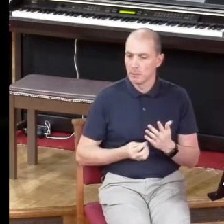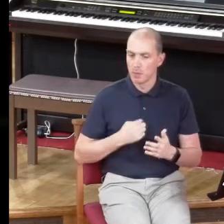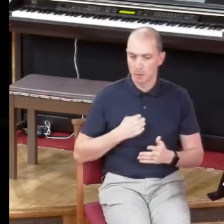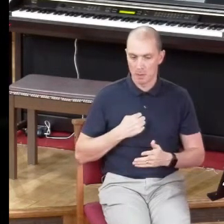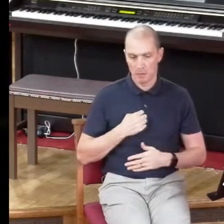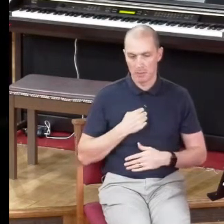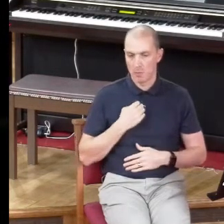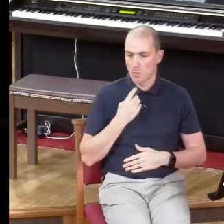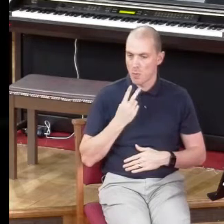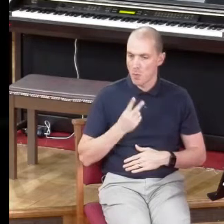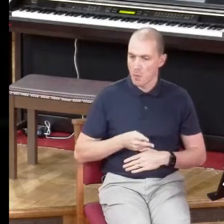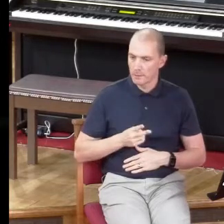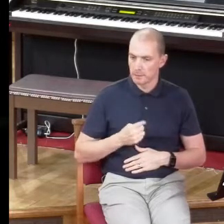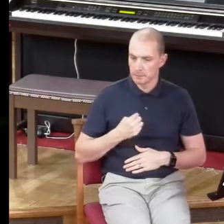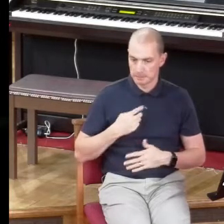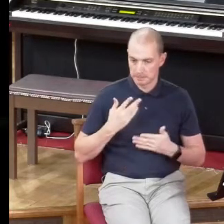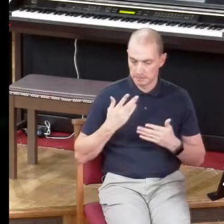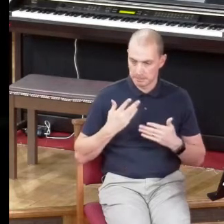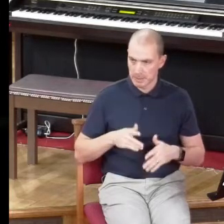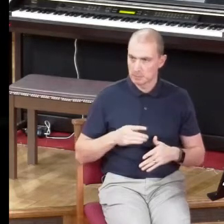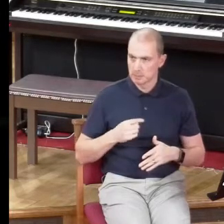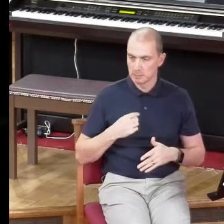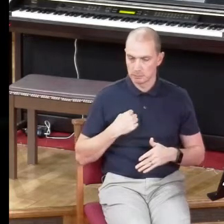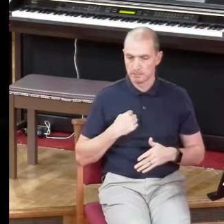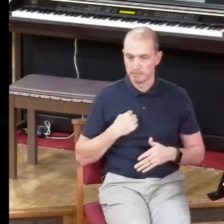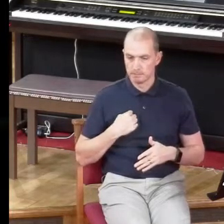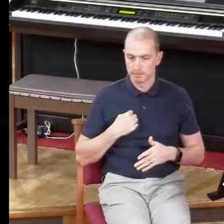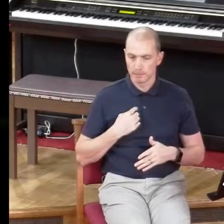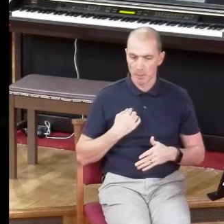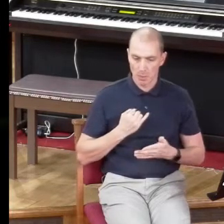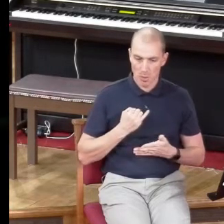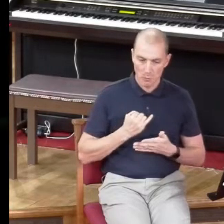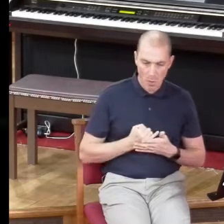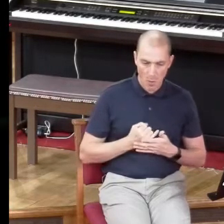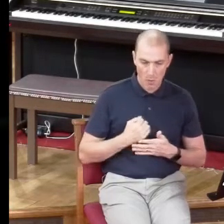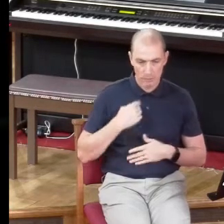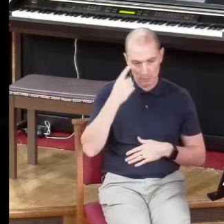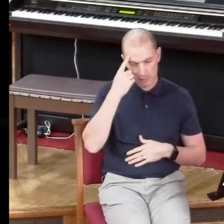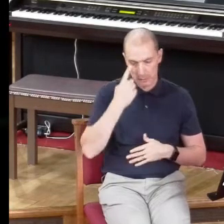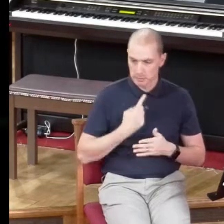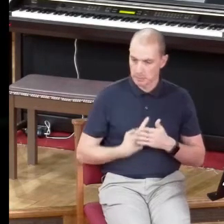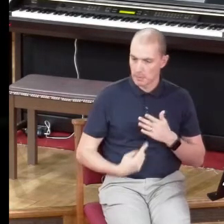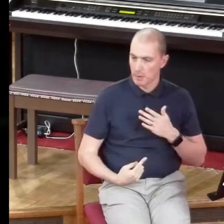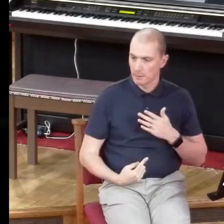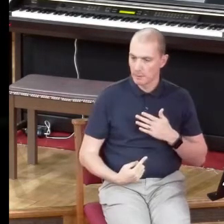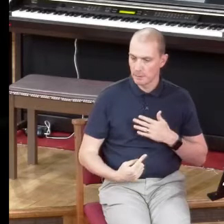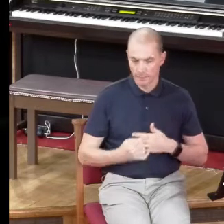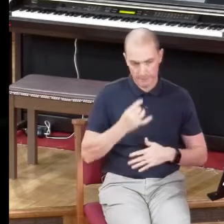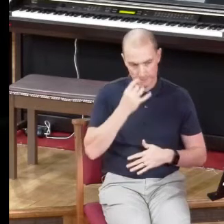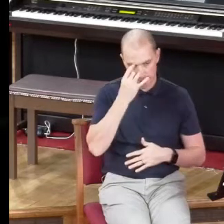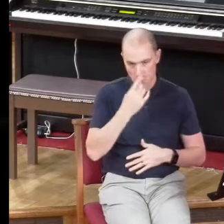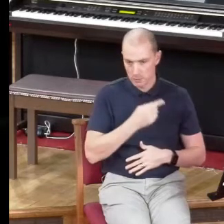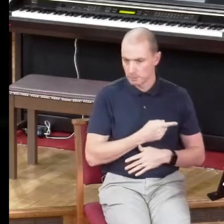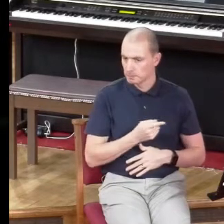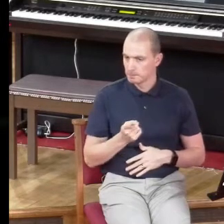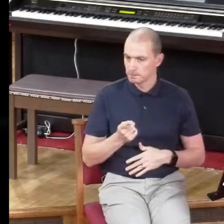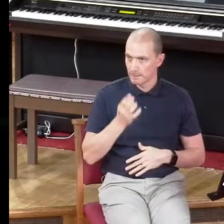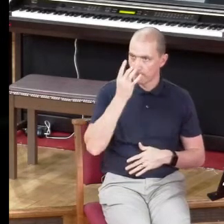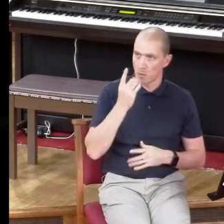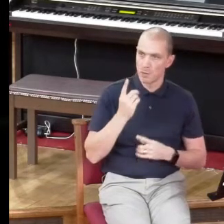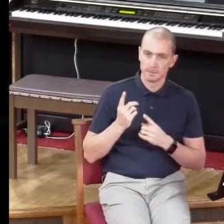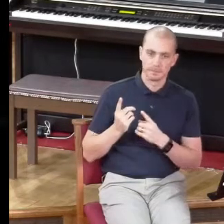center of our own world and we forget other people. And we forget you. And